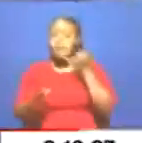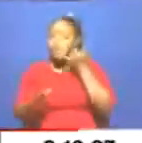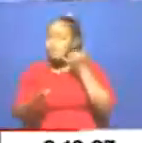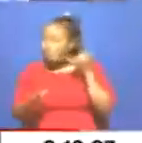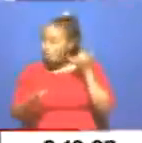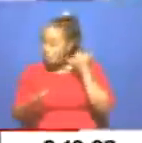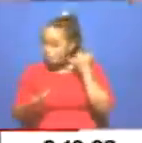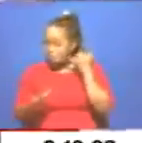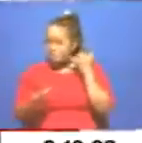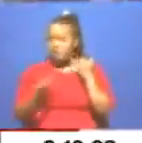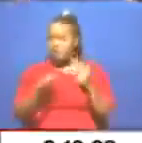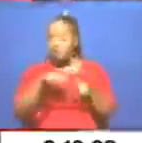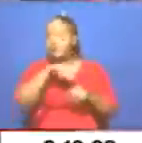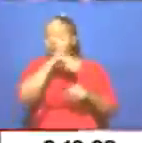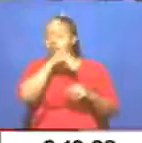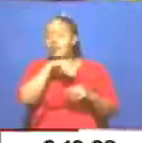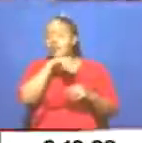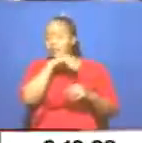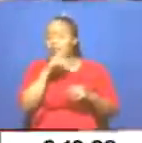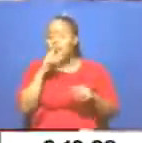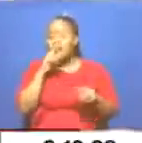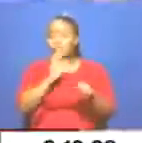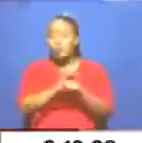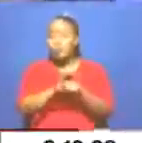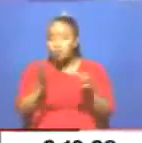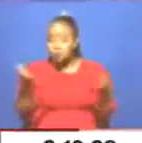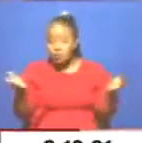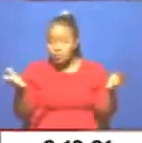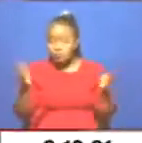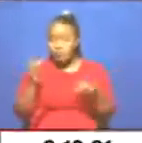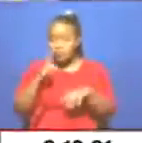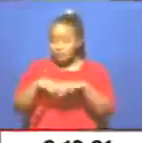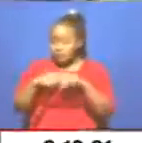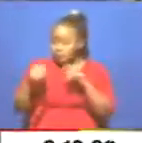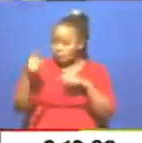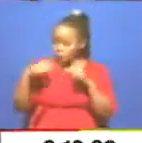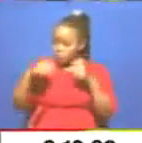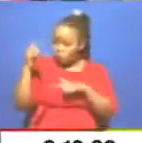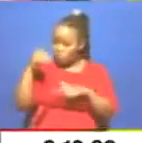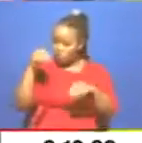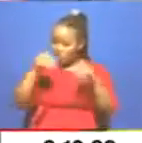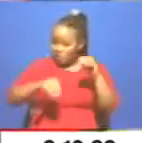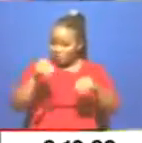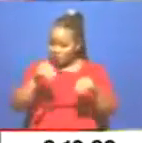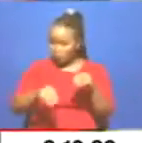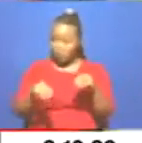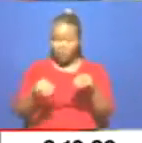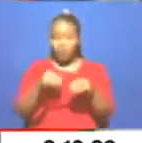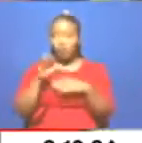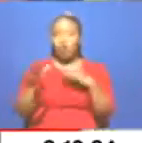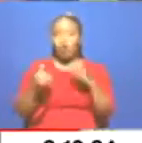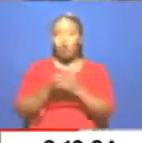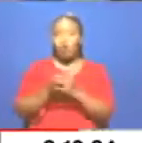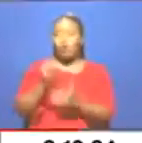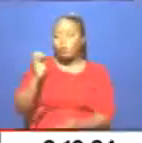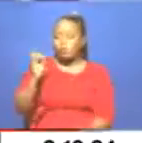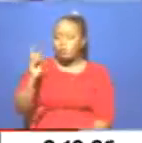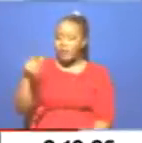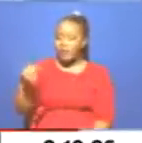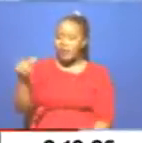ODM leader Raila Odinga promised to ensure the internally displaced persons in Nakuru County are resettled once he assumes